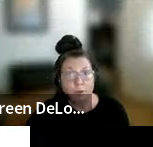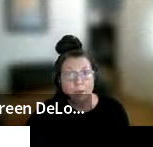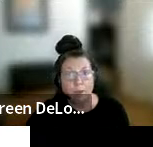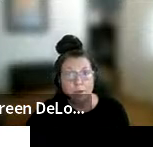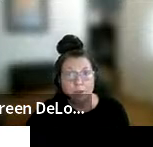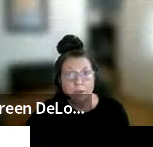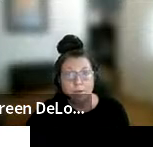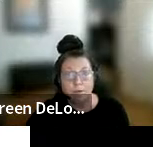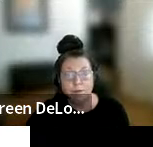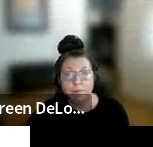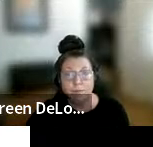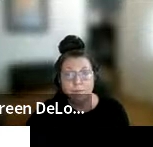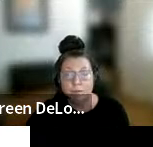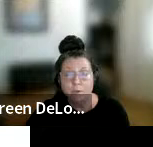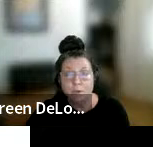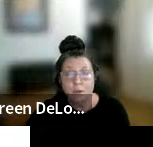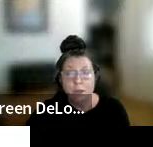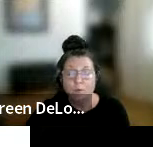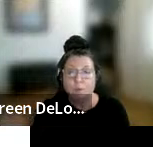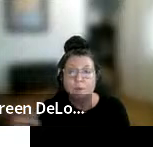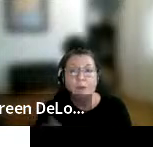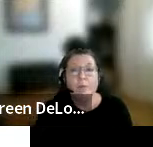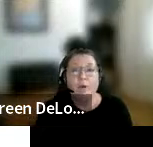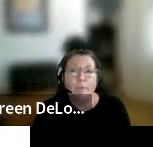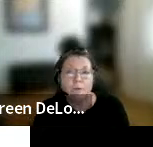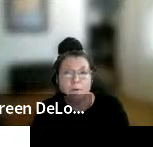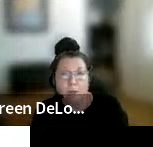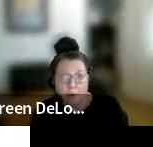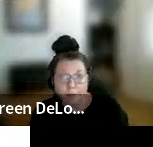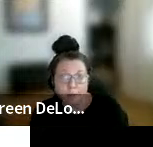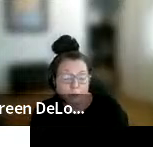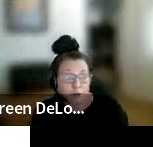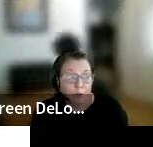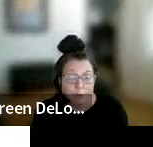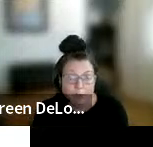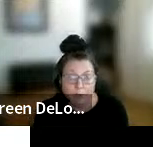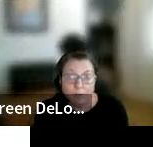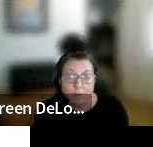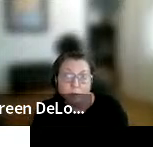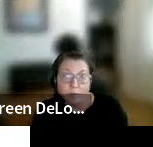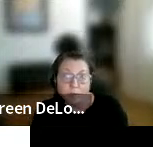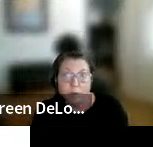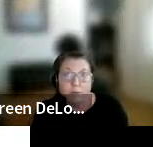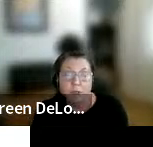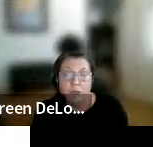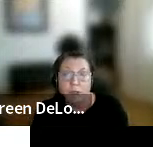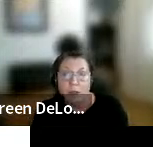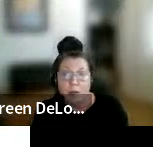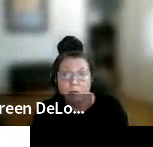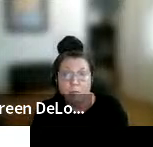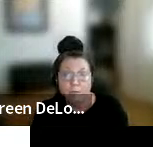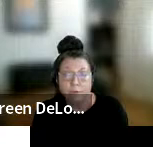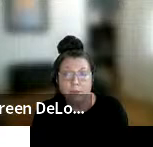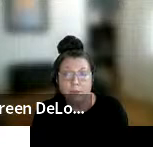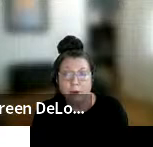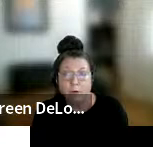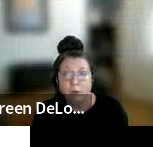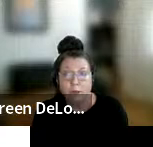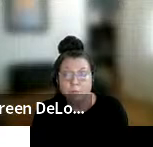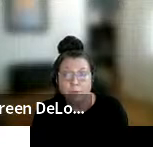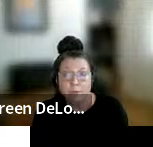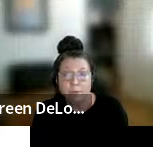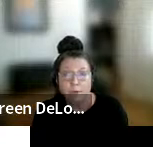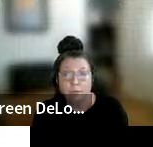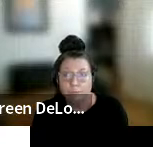address communication needs. And when we think about mental health treatment services, we have to think